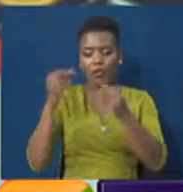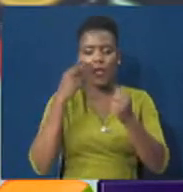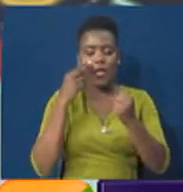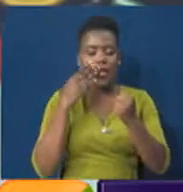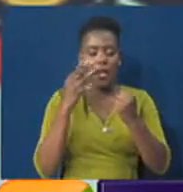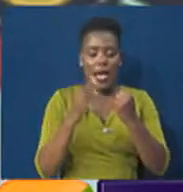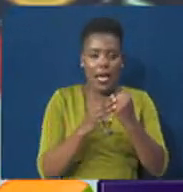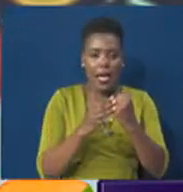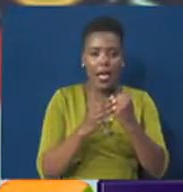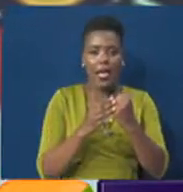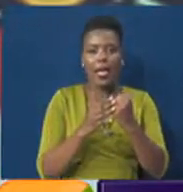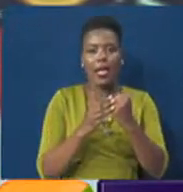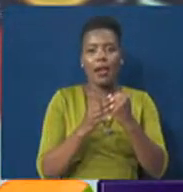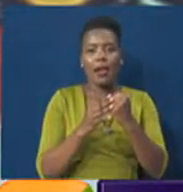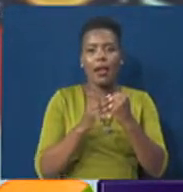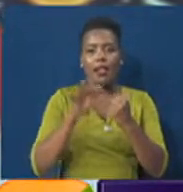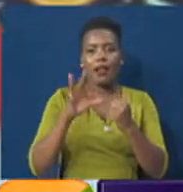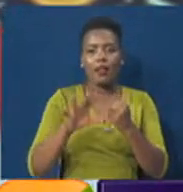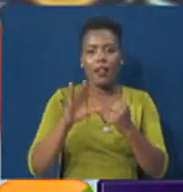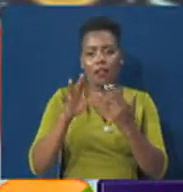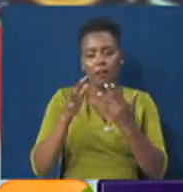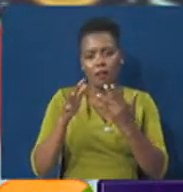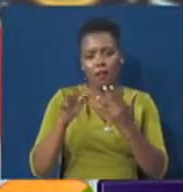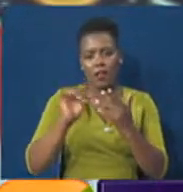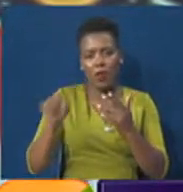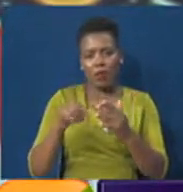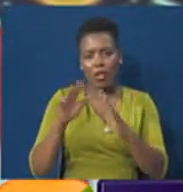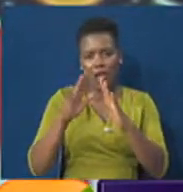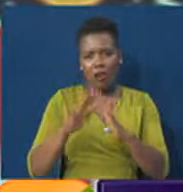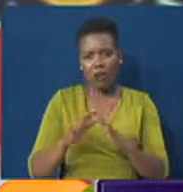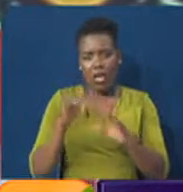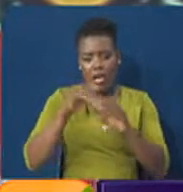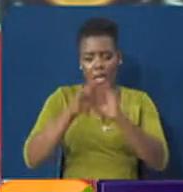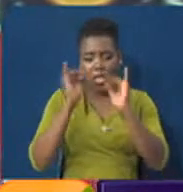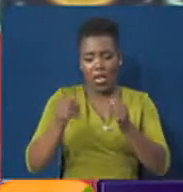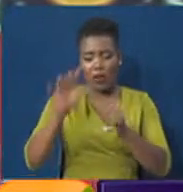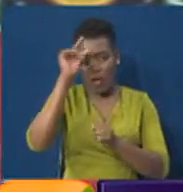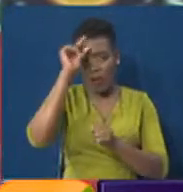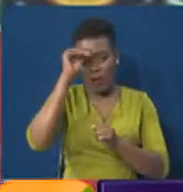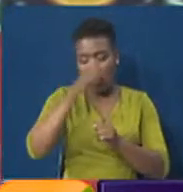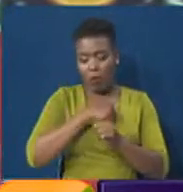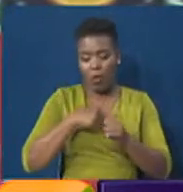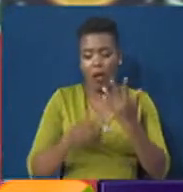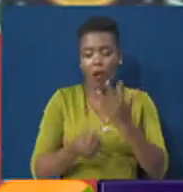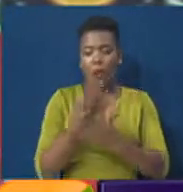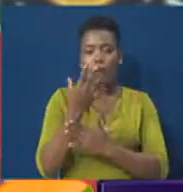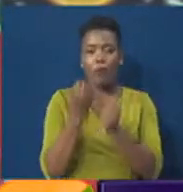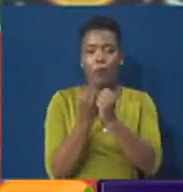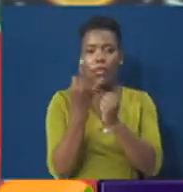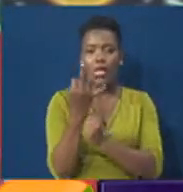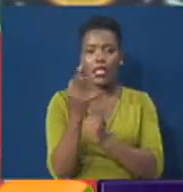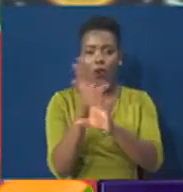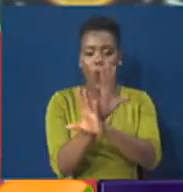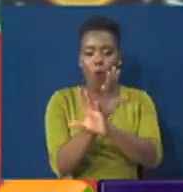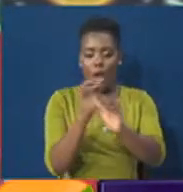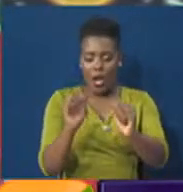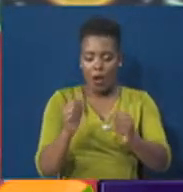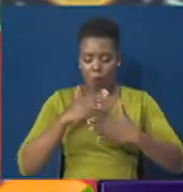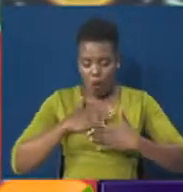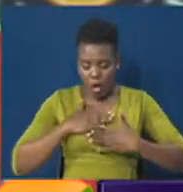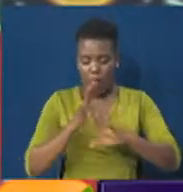9,935 units. In this new government, we have launched 13, His Excellency the President has